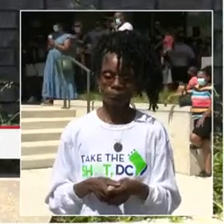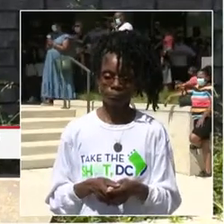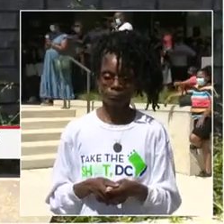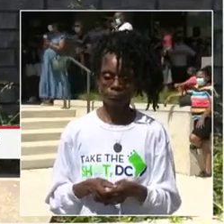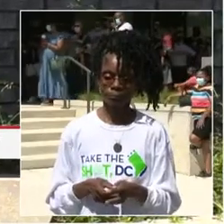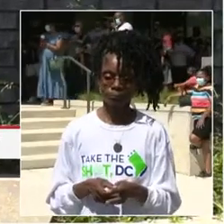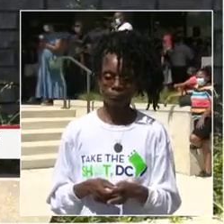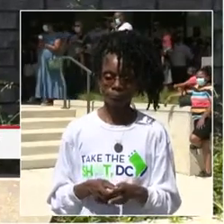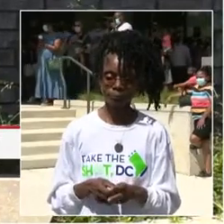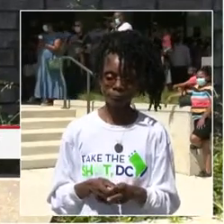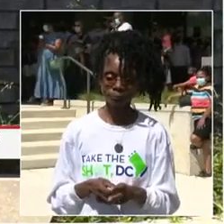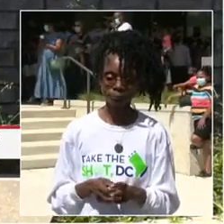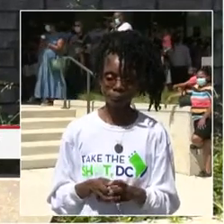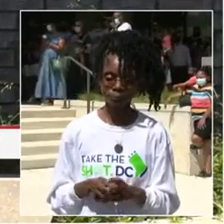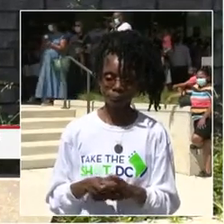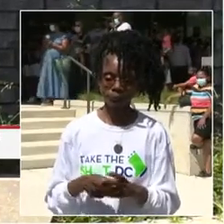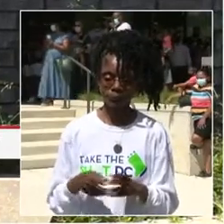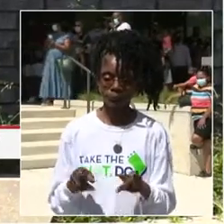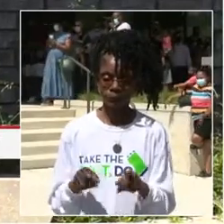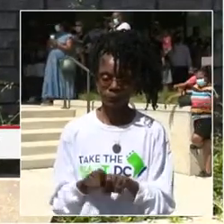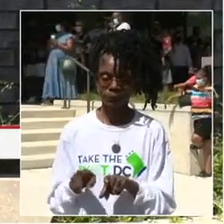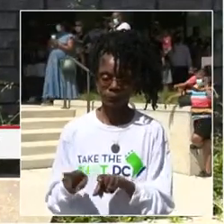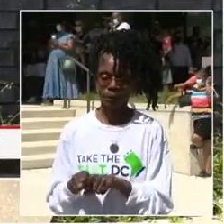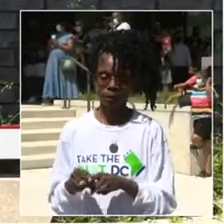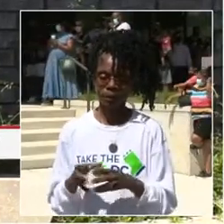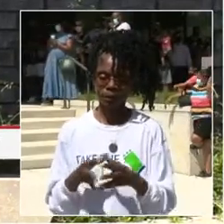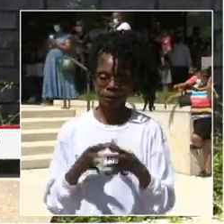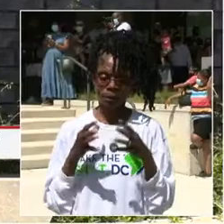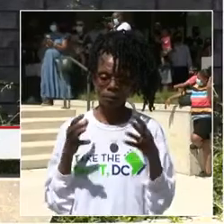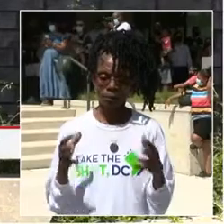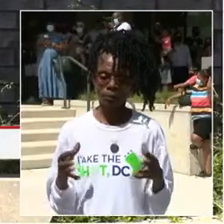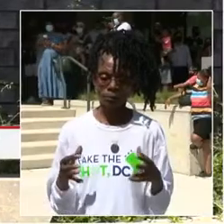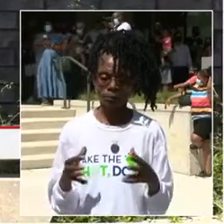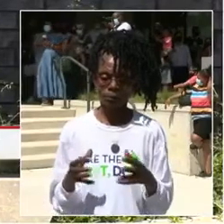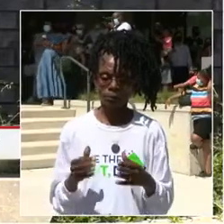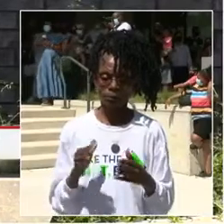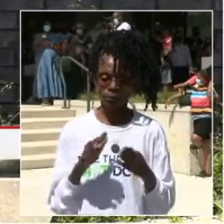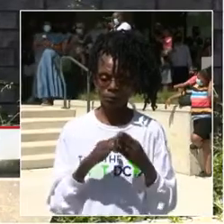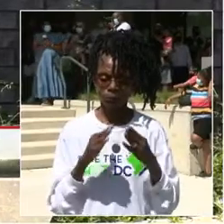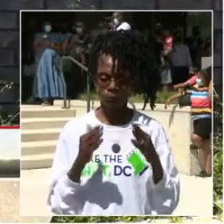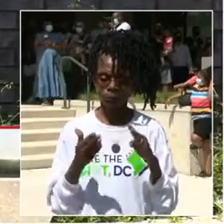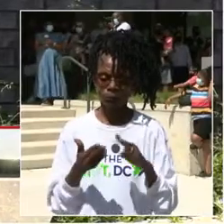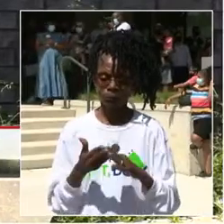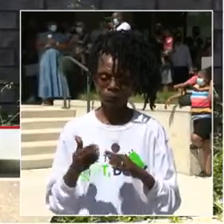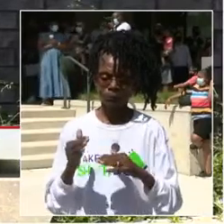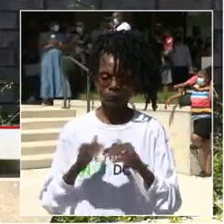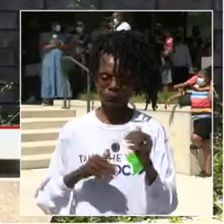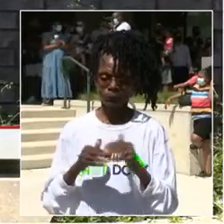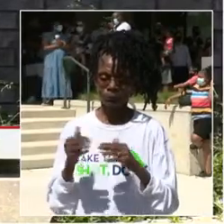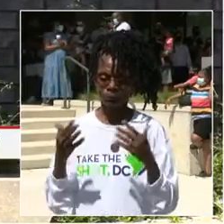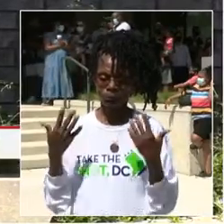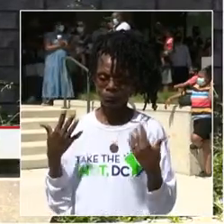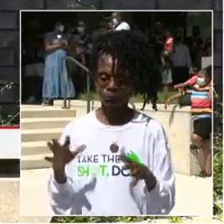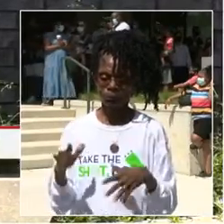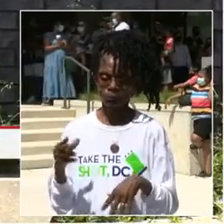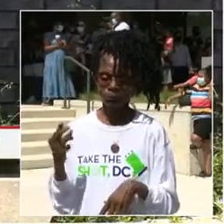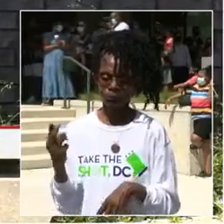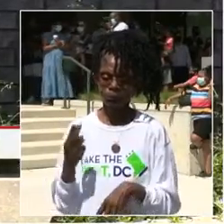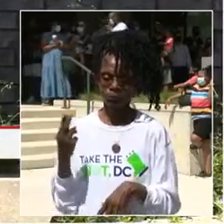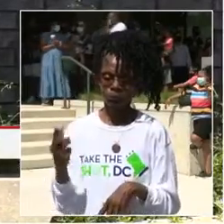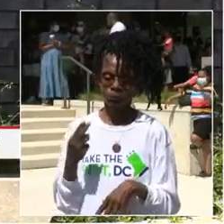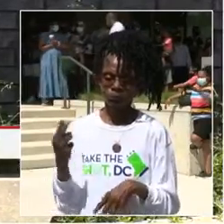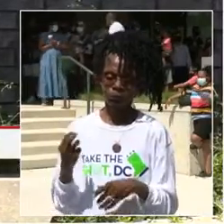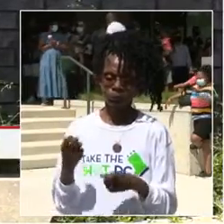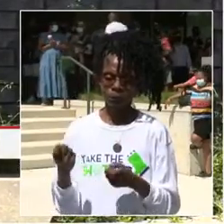And on top of that, a lot of the community facilities that were already in use, including the skate park and dog park,